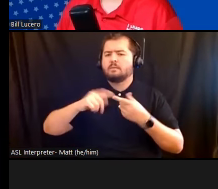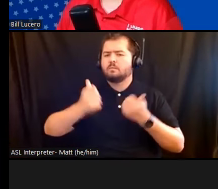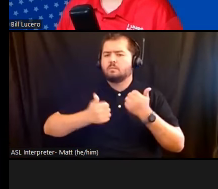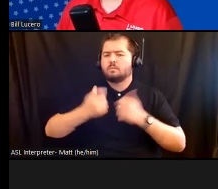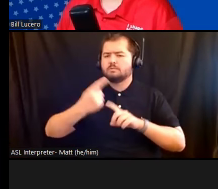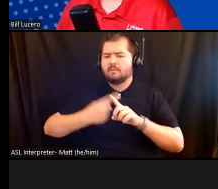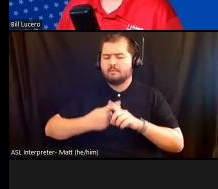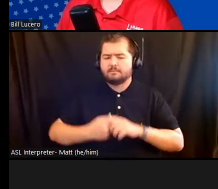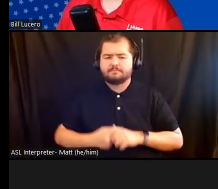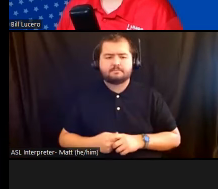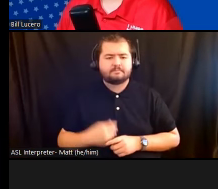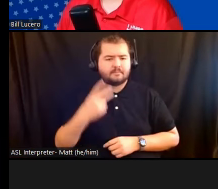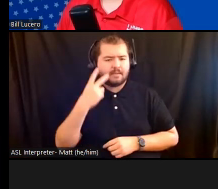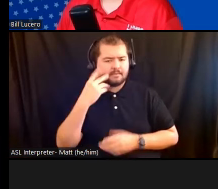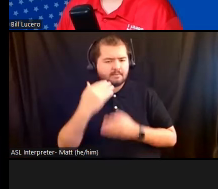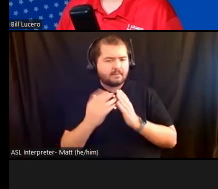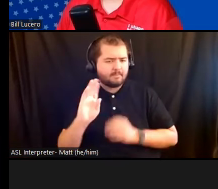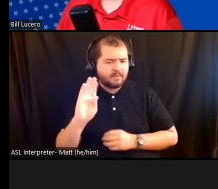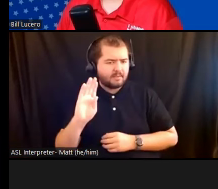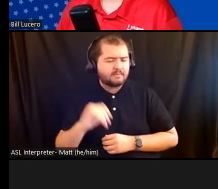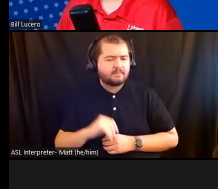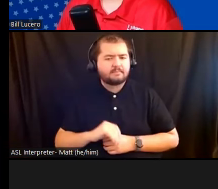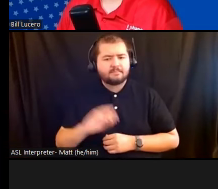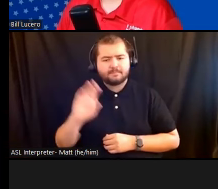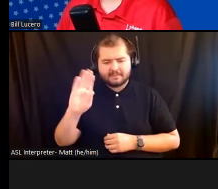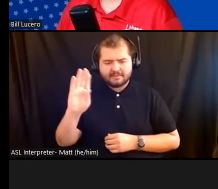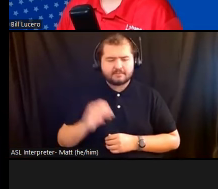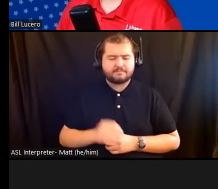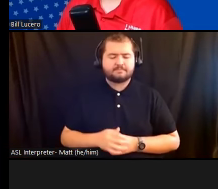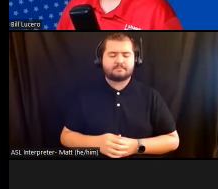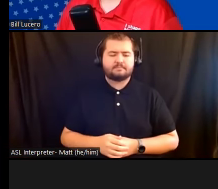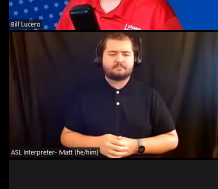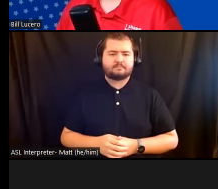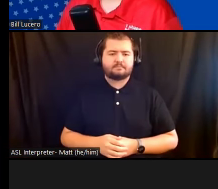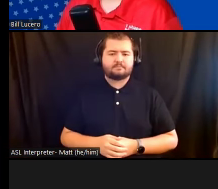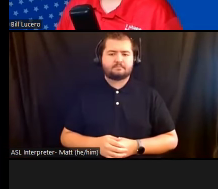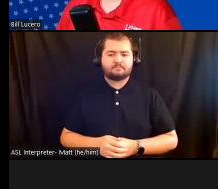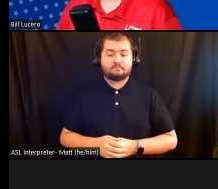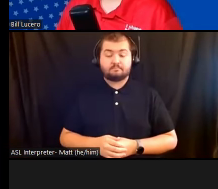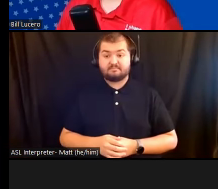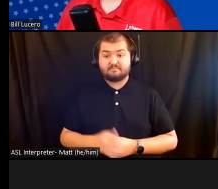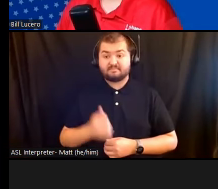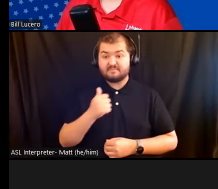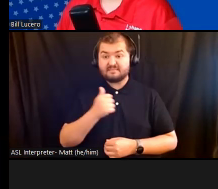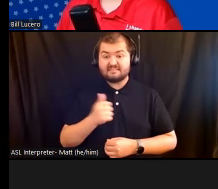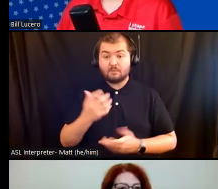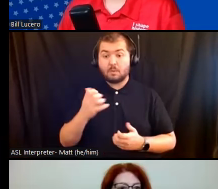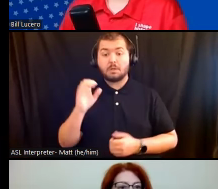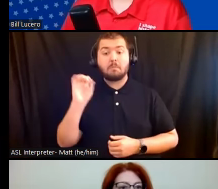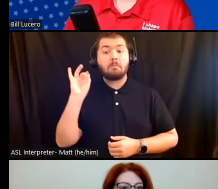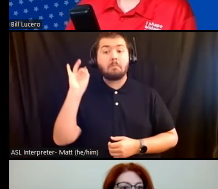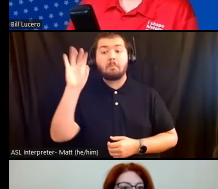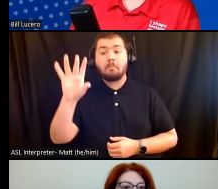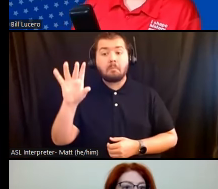So we have Not B, sure. B, go ahead. so two B's. Anybody want to just kind of guess it out?